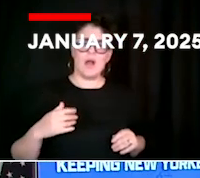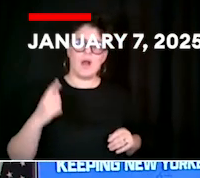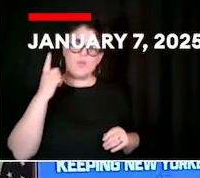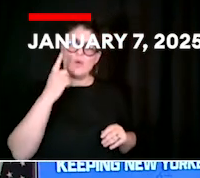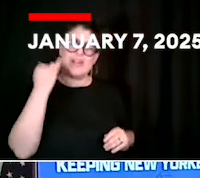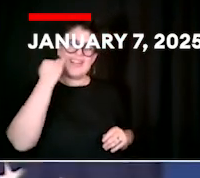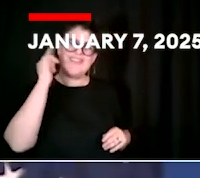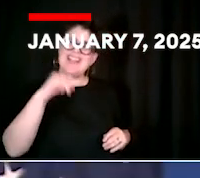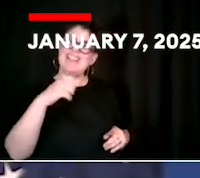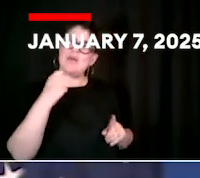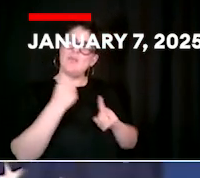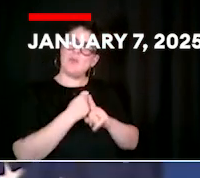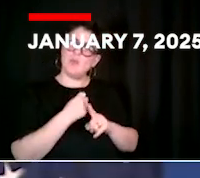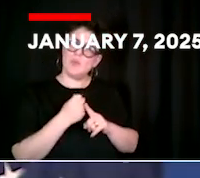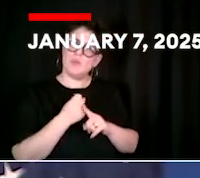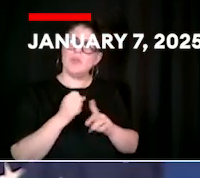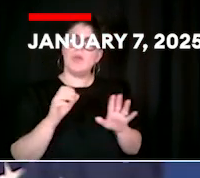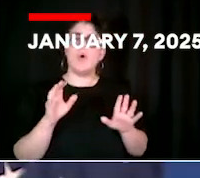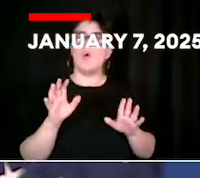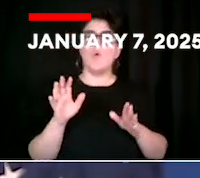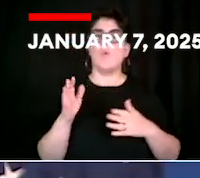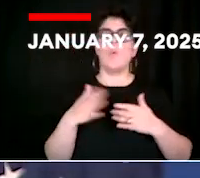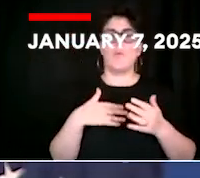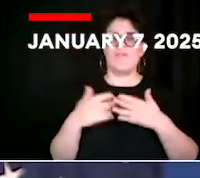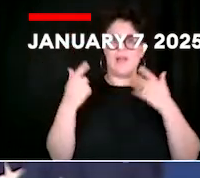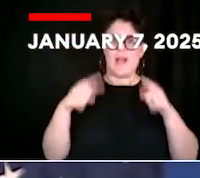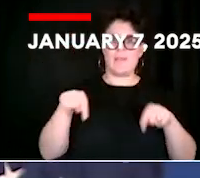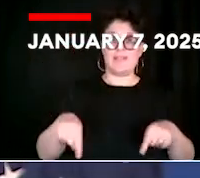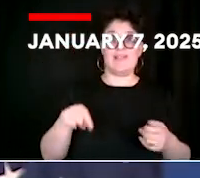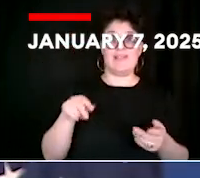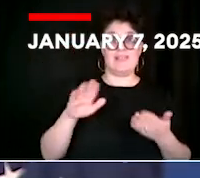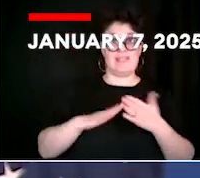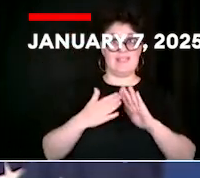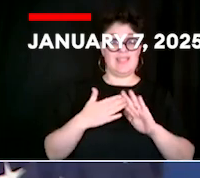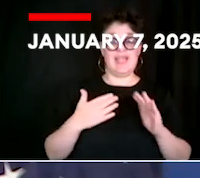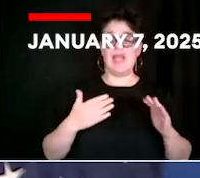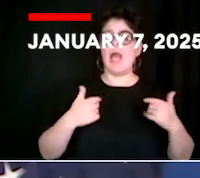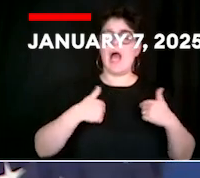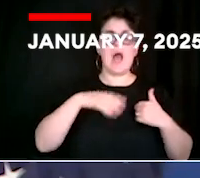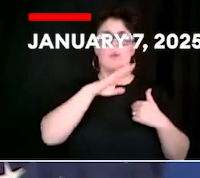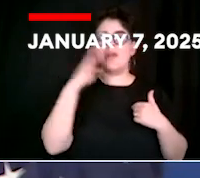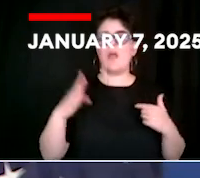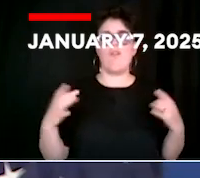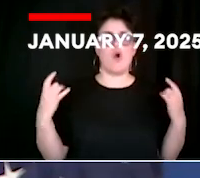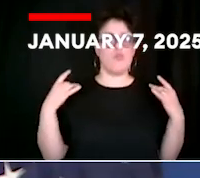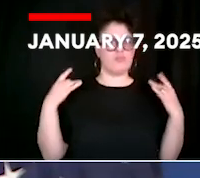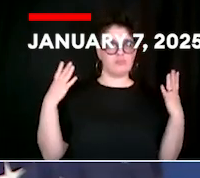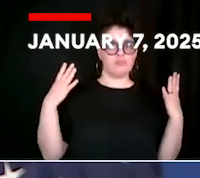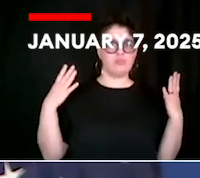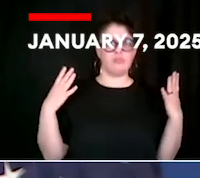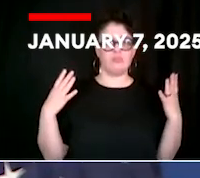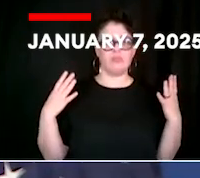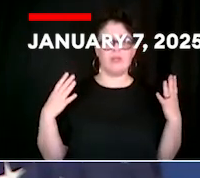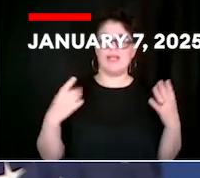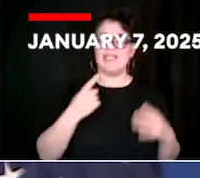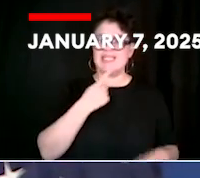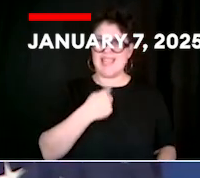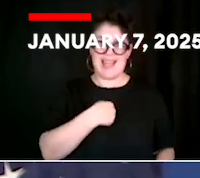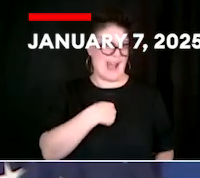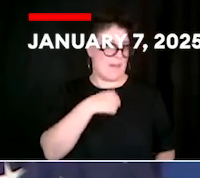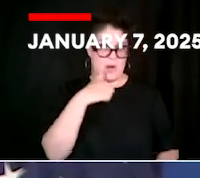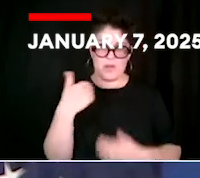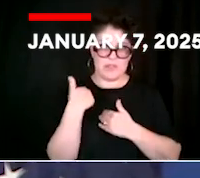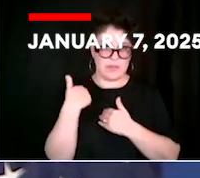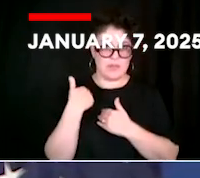Whatever happens in this city, I would not shun my responsibilities. The infrastructures that are in place are to ensure